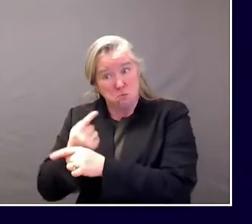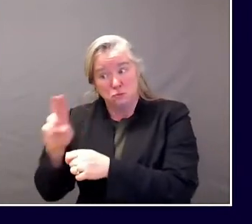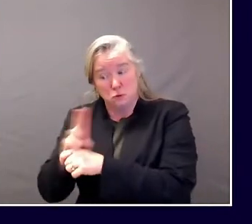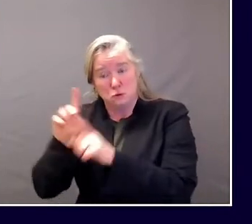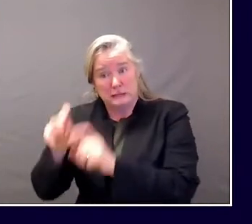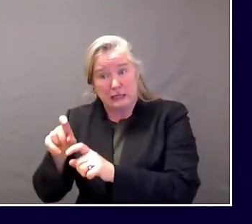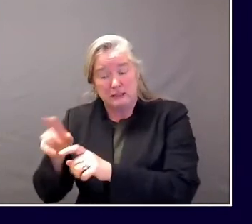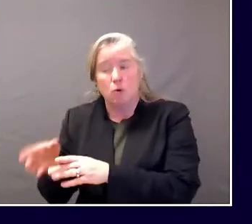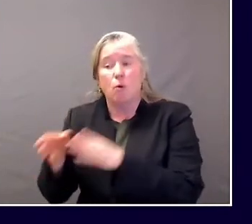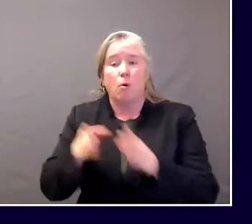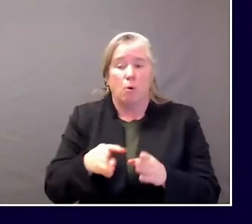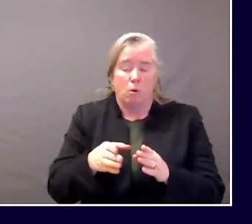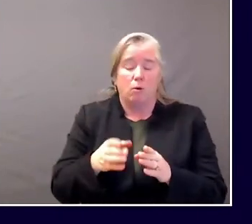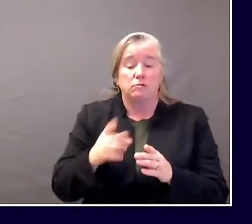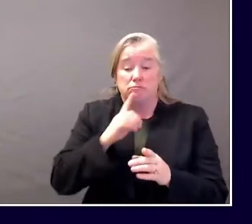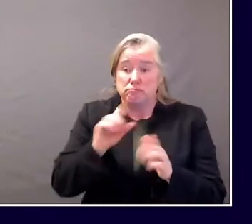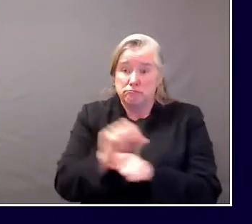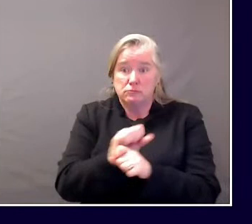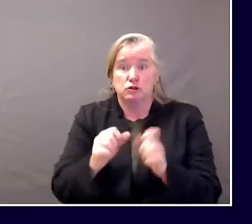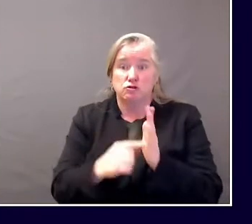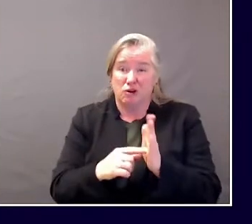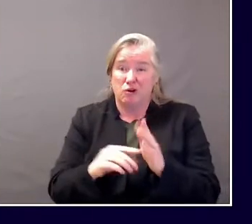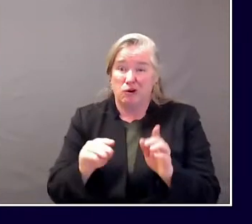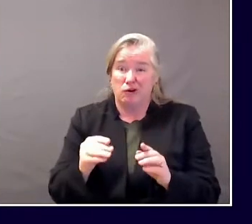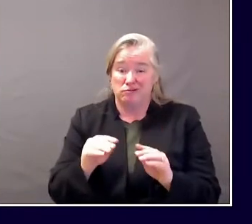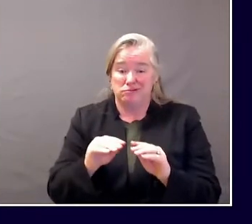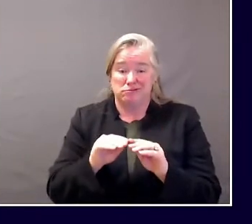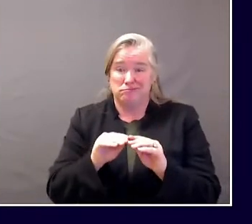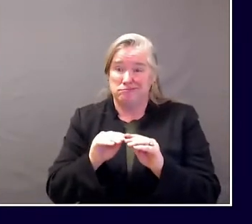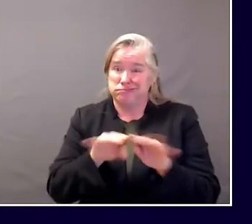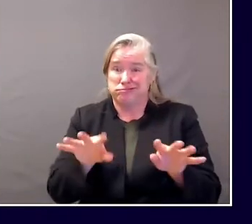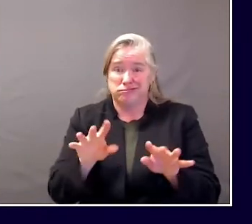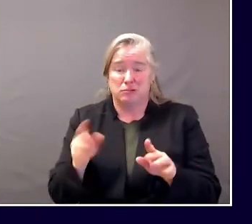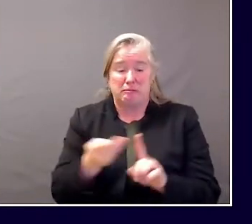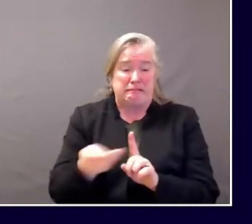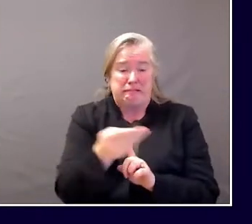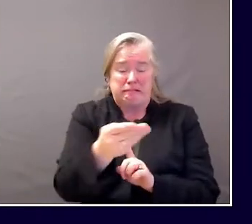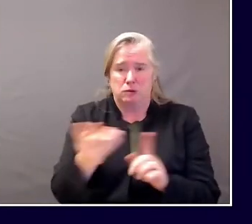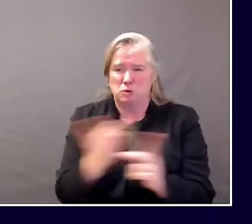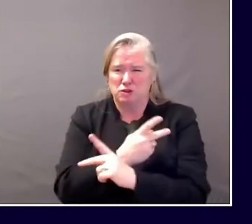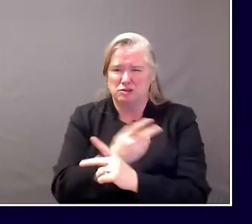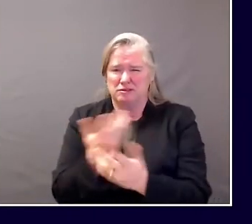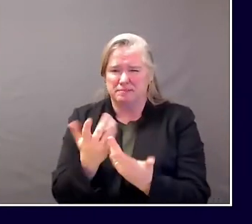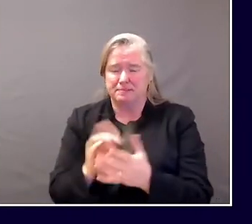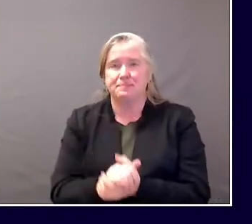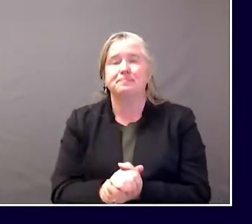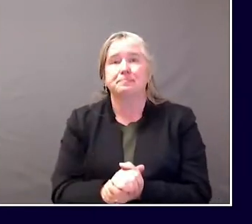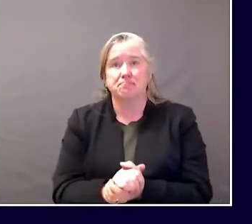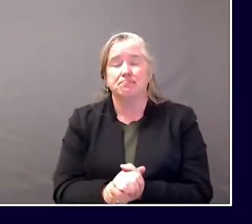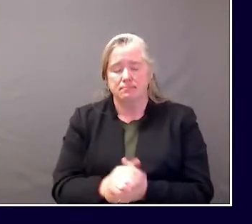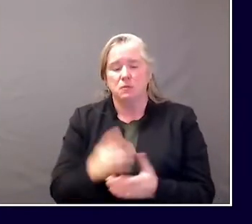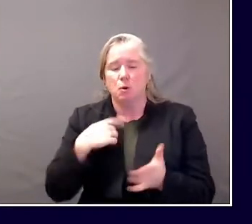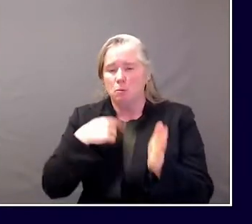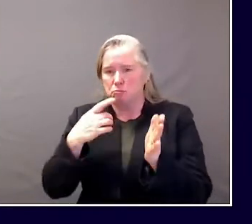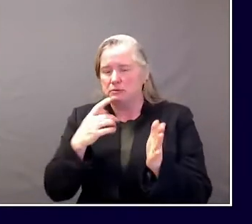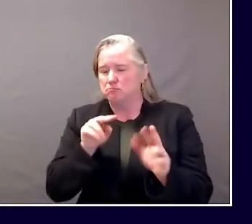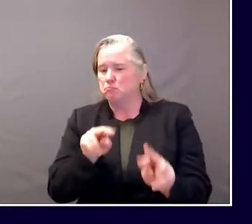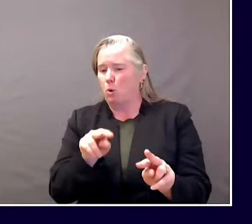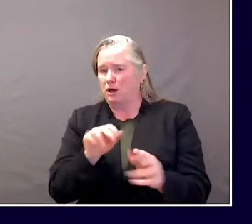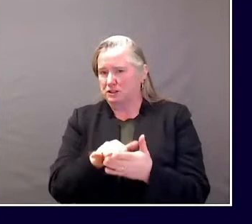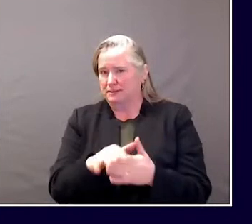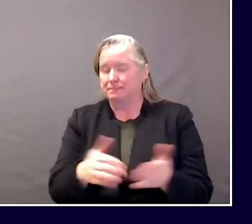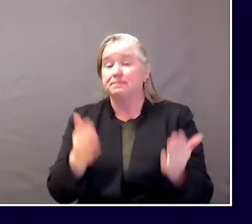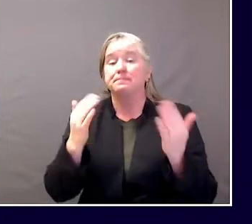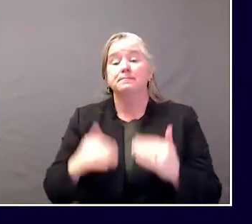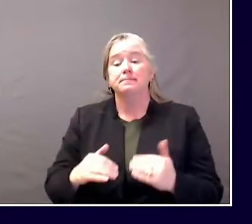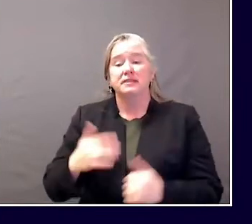of more disease transmission. And finally, I want to turn to vaccines. As of this